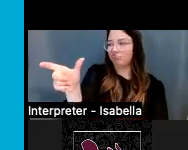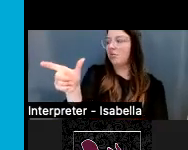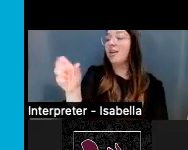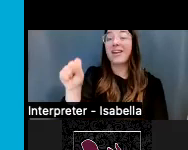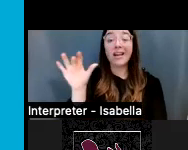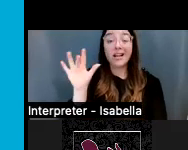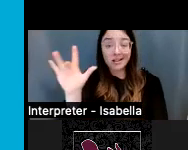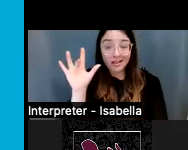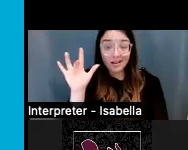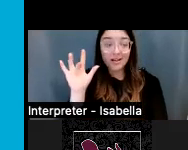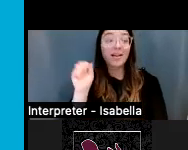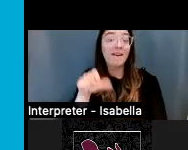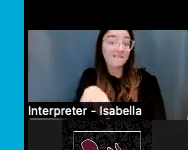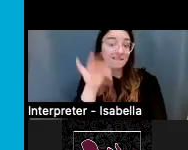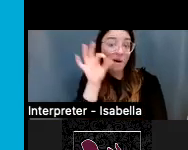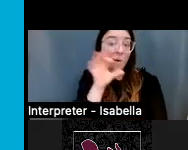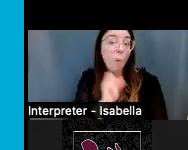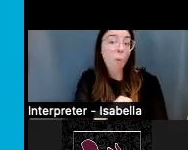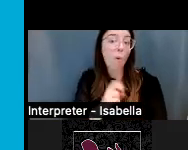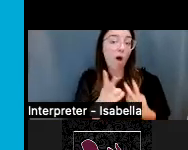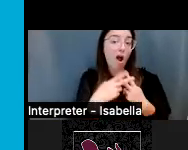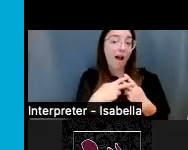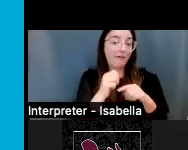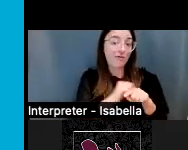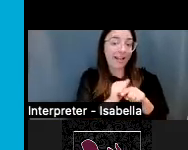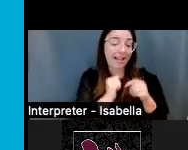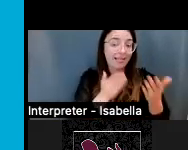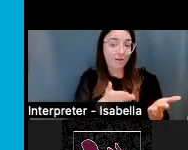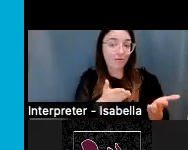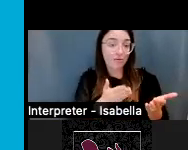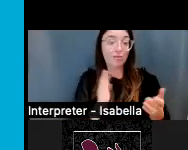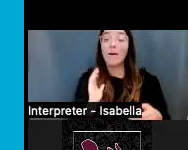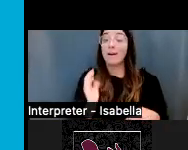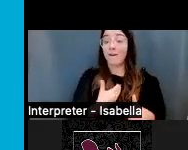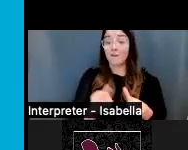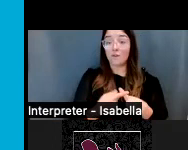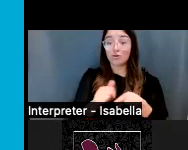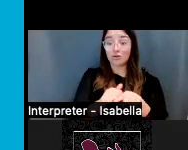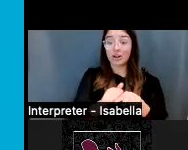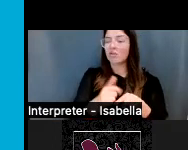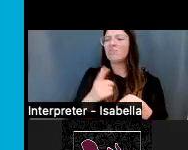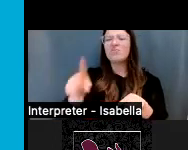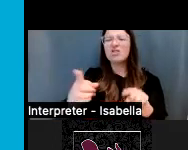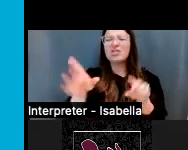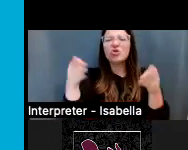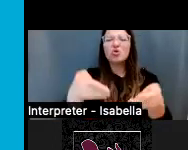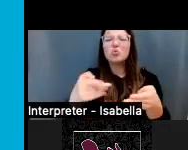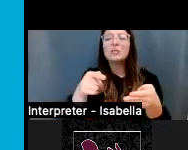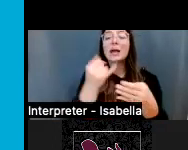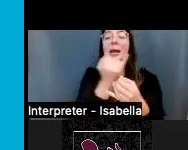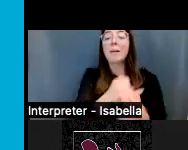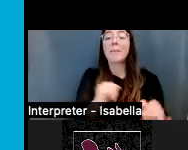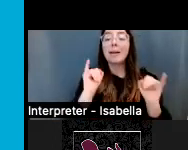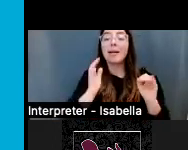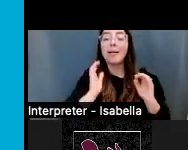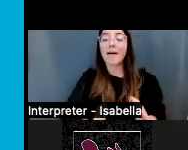can find old archive training. So our first training was just introducing the Independent Client Assistance